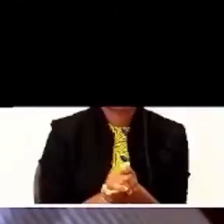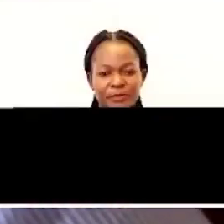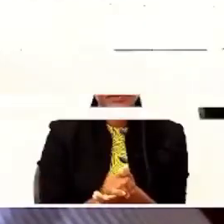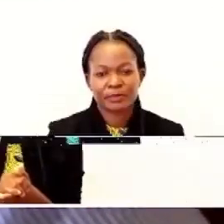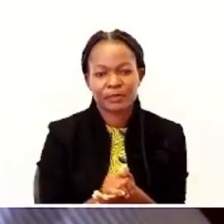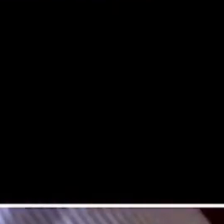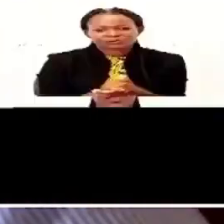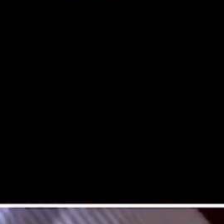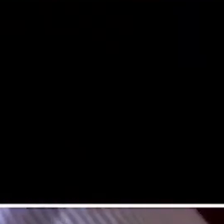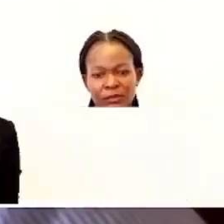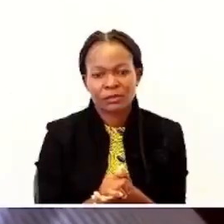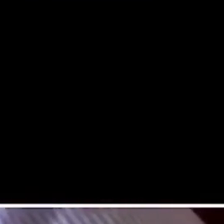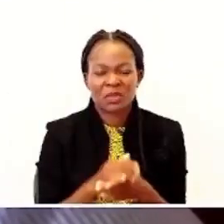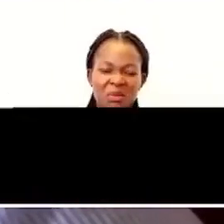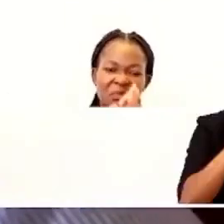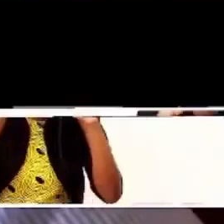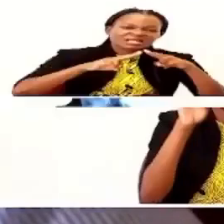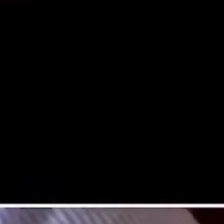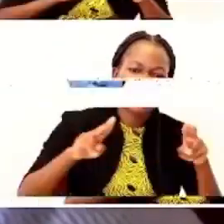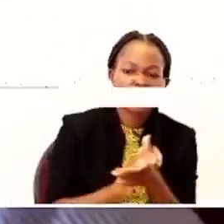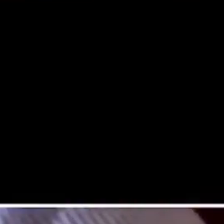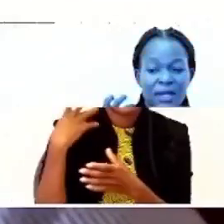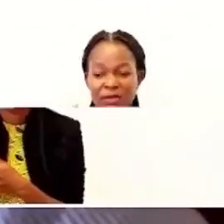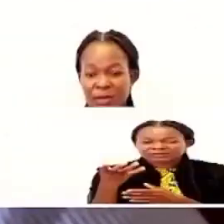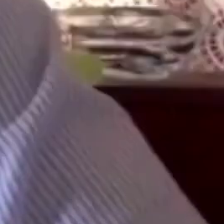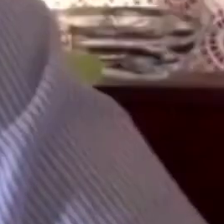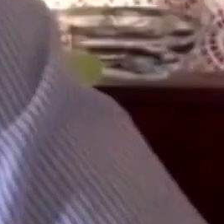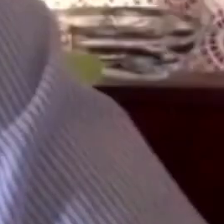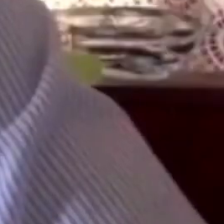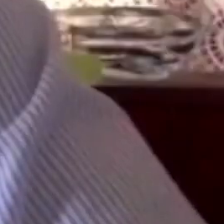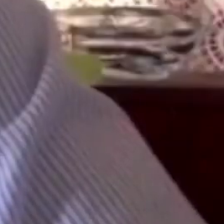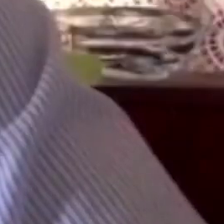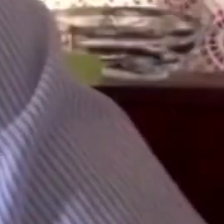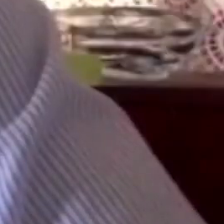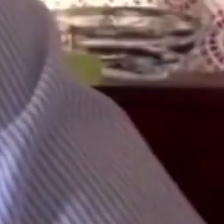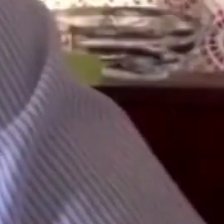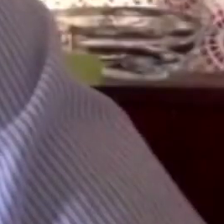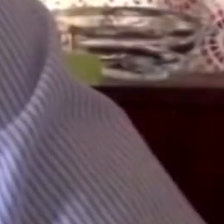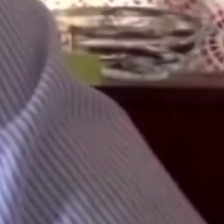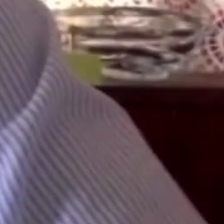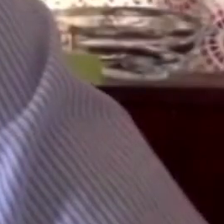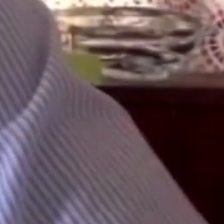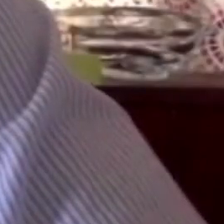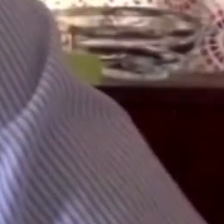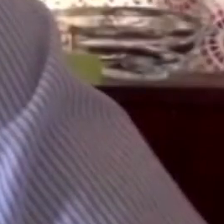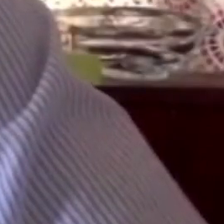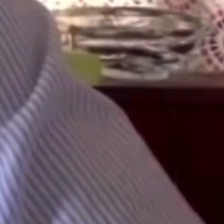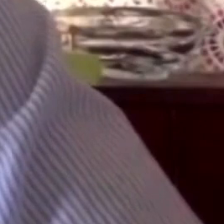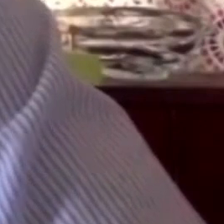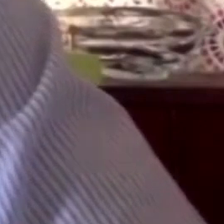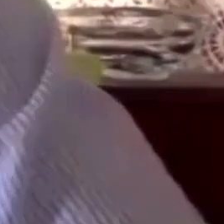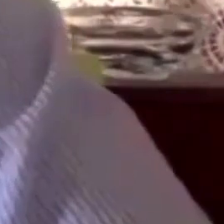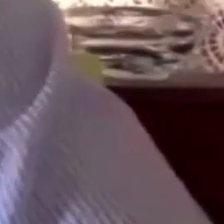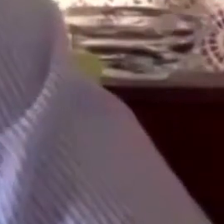international governments or governments of the world are following, it's going to get a lot